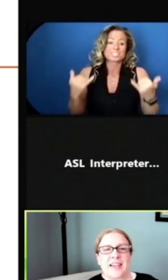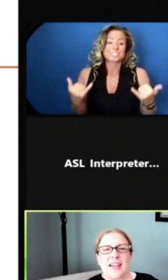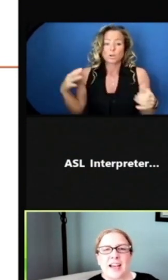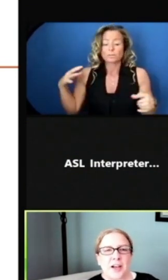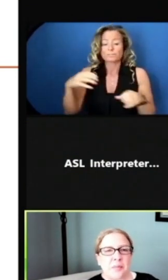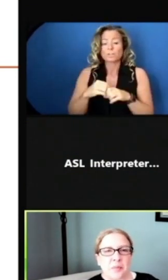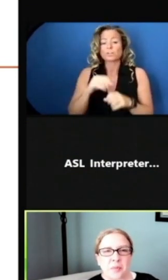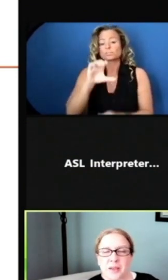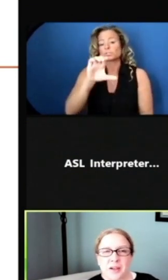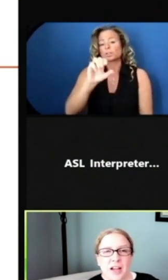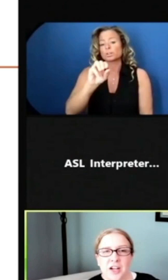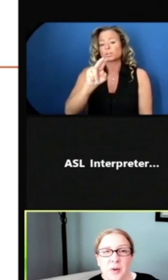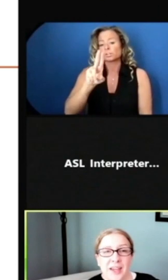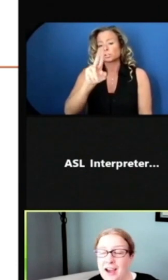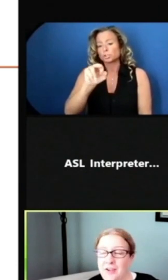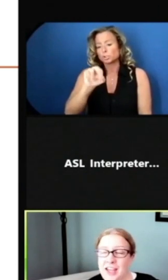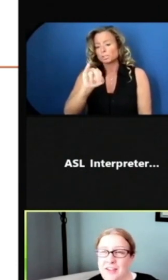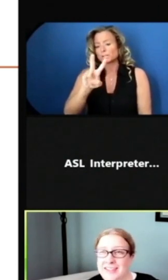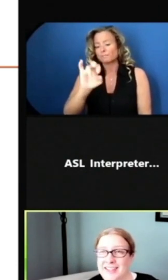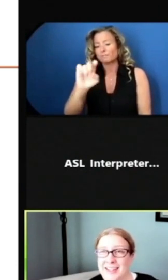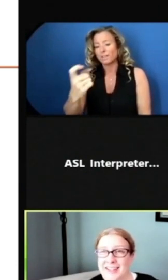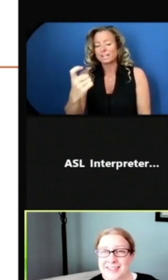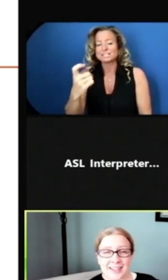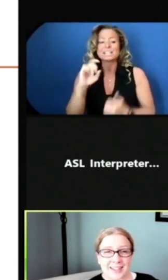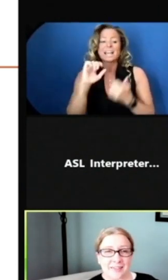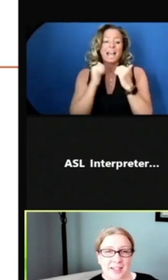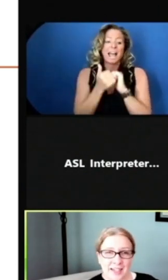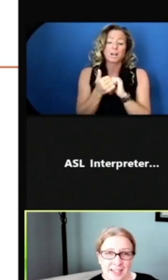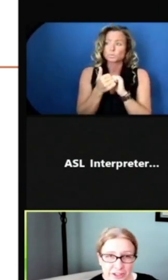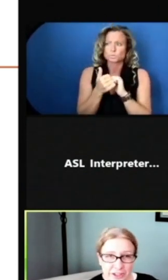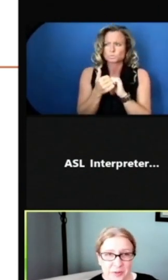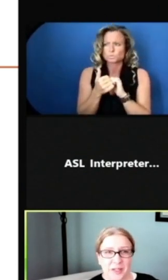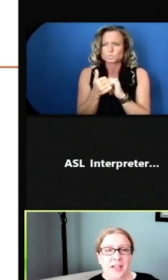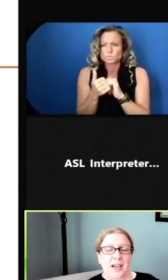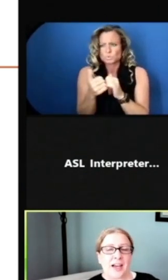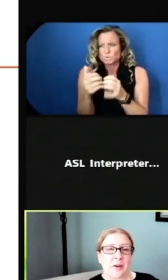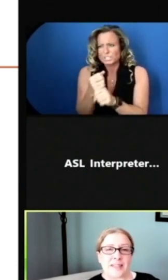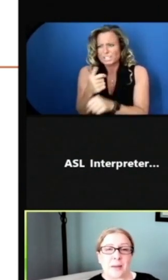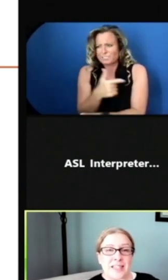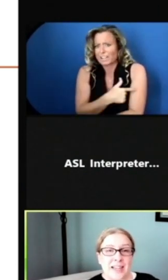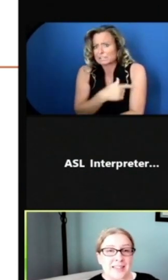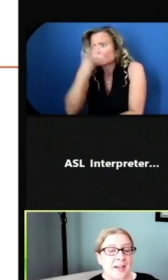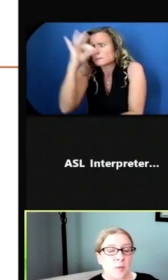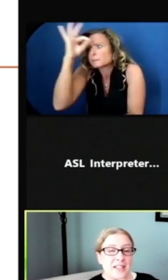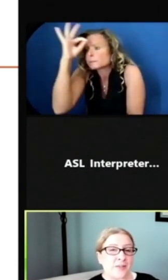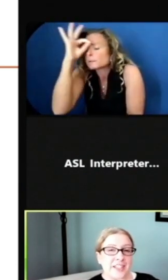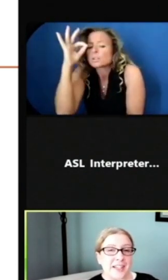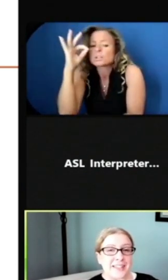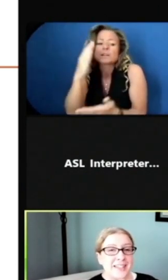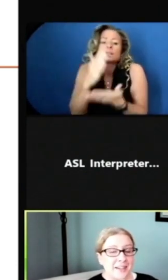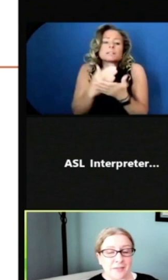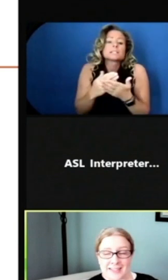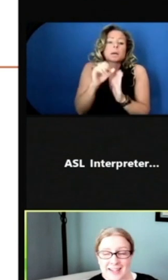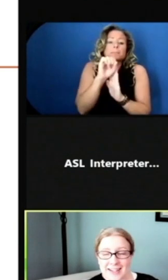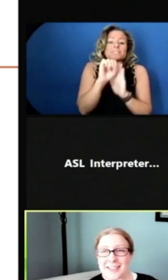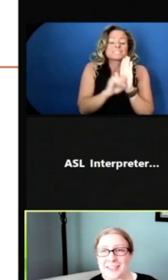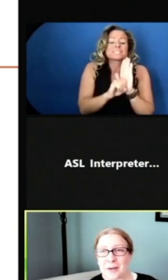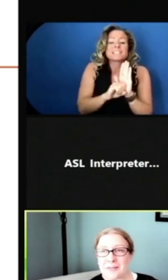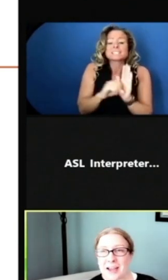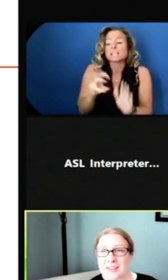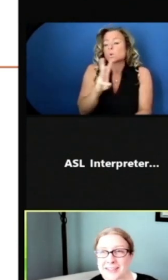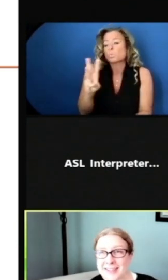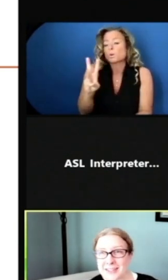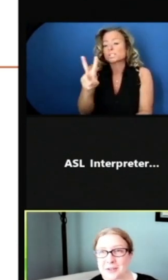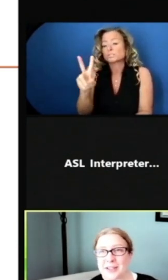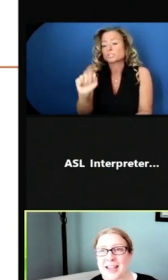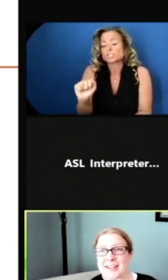CommuniVax, not knowing how to get a vaccine is a significant issue. Some states like West Virginia did a fantastic job